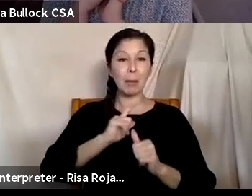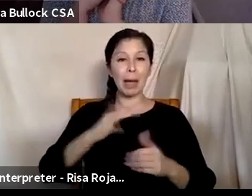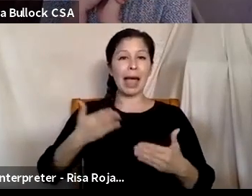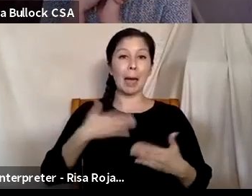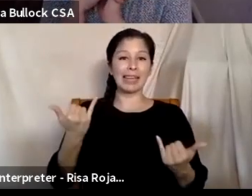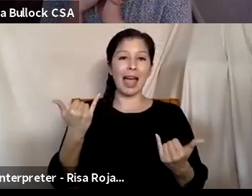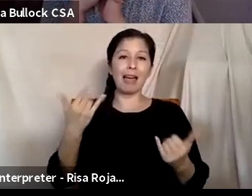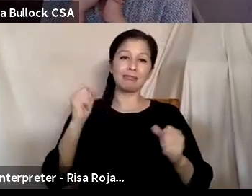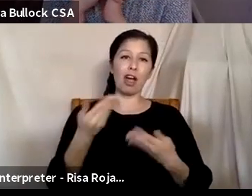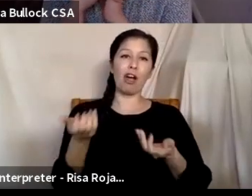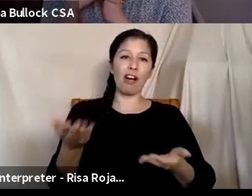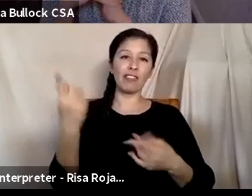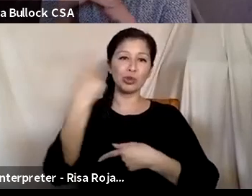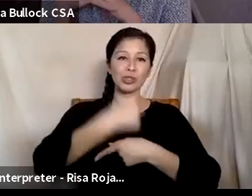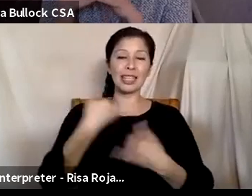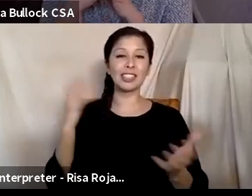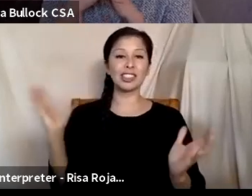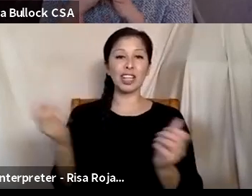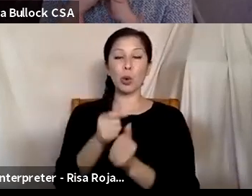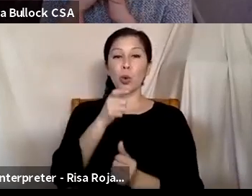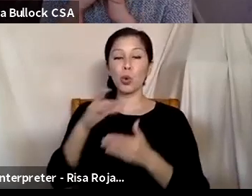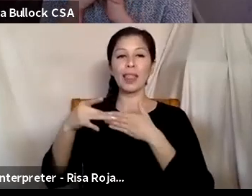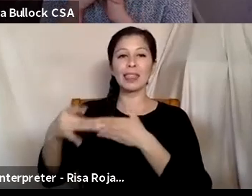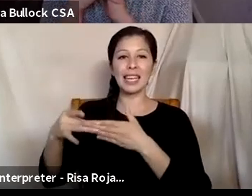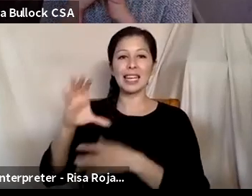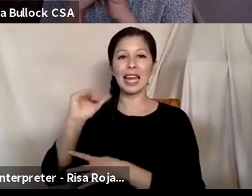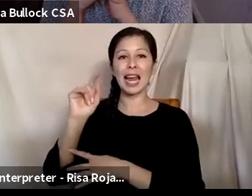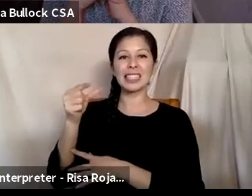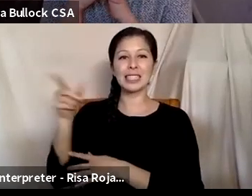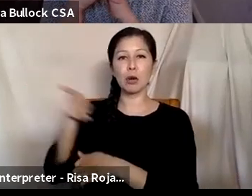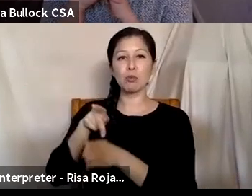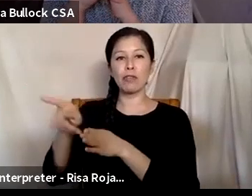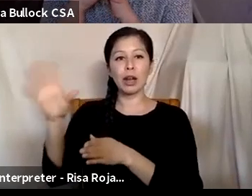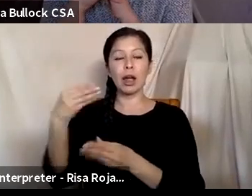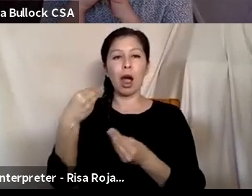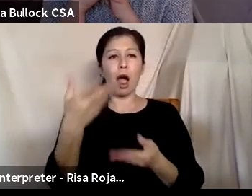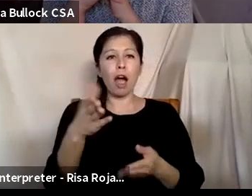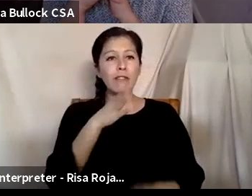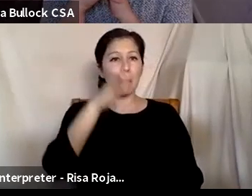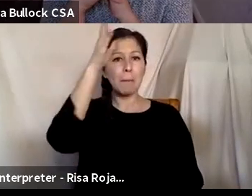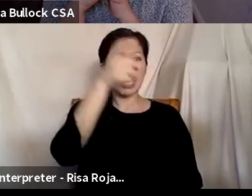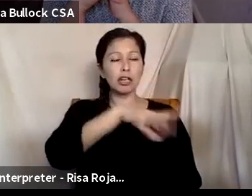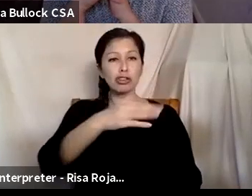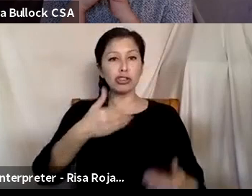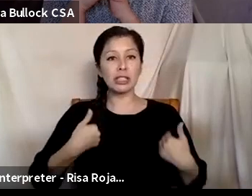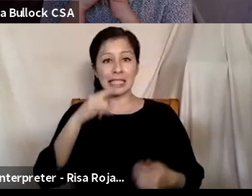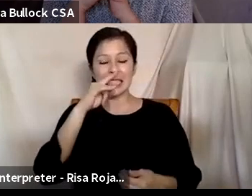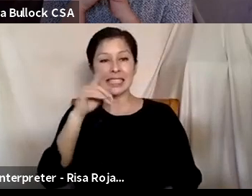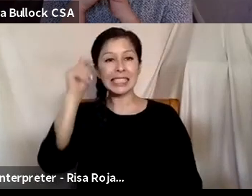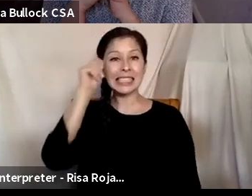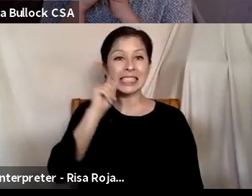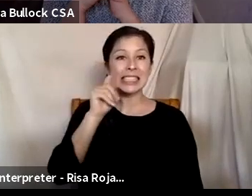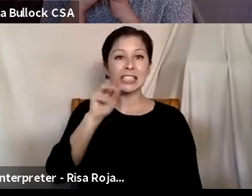to offer it here. We're going to chat with leading casting professionals who are going to offer parents of minors, tweens, and teens some incredibly